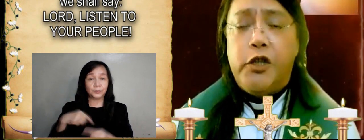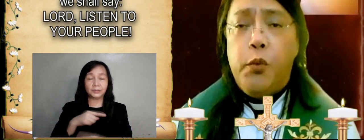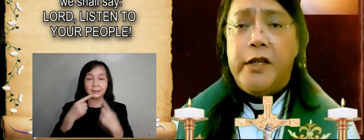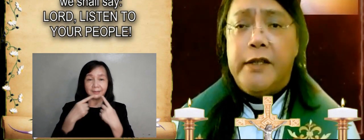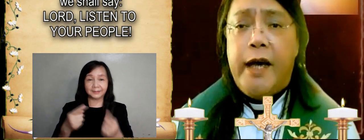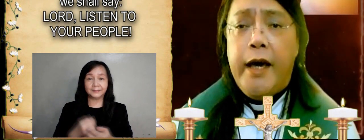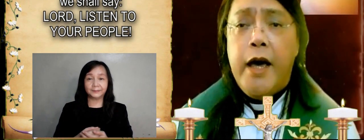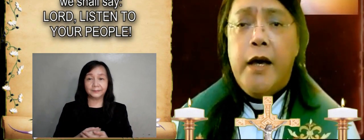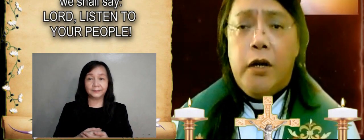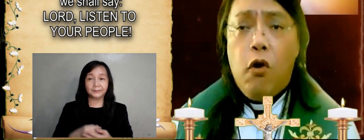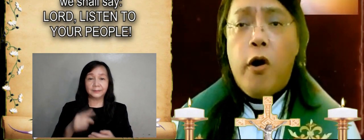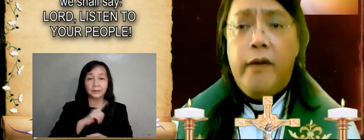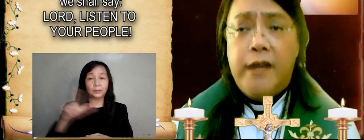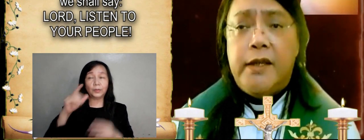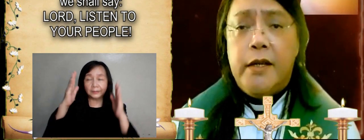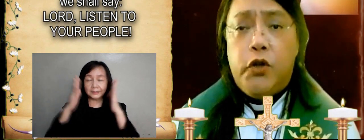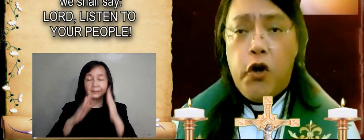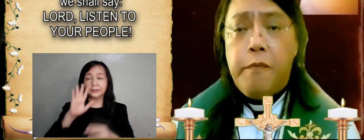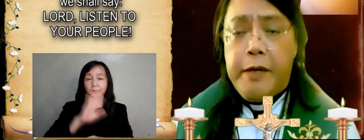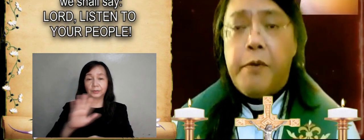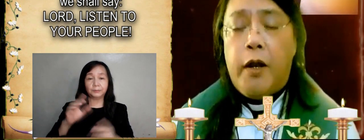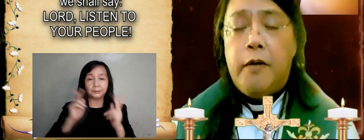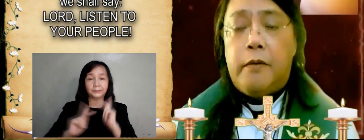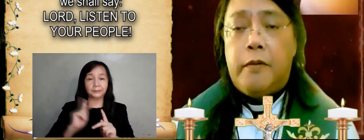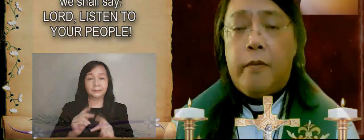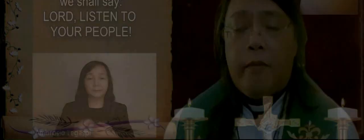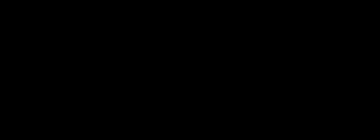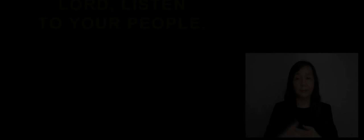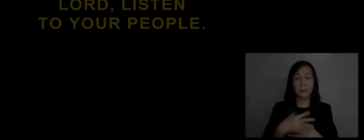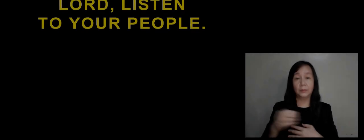every petition we shall say, Lord, listen to your people.